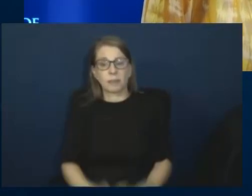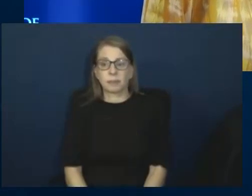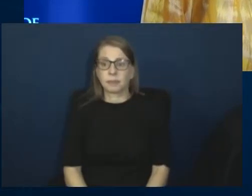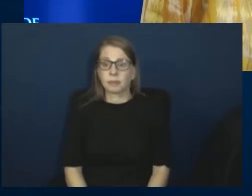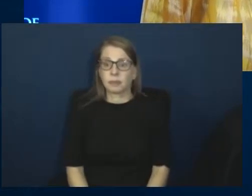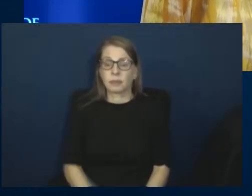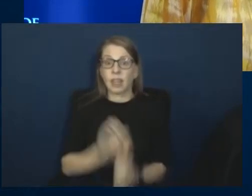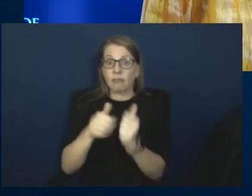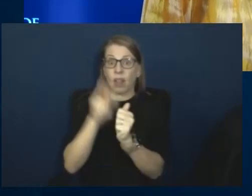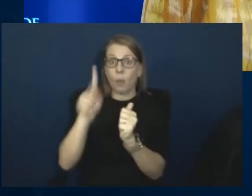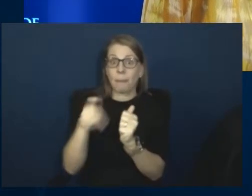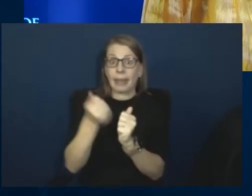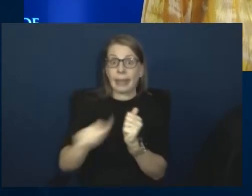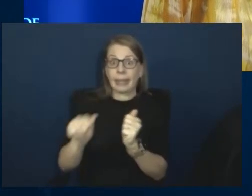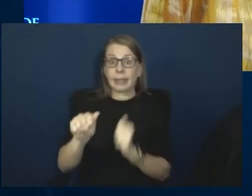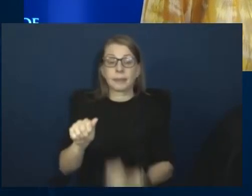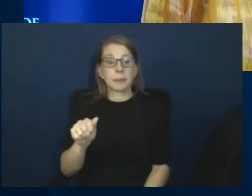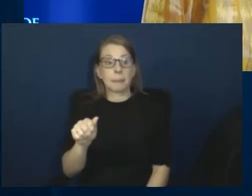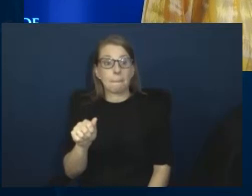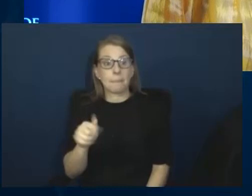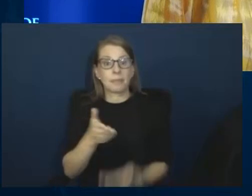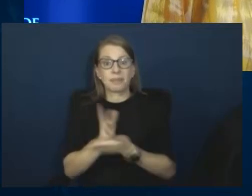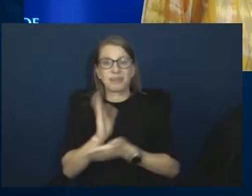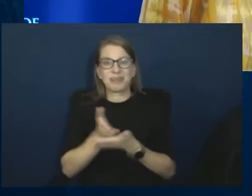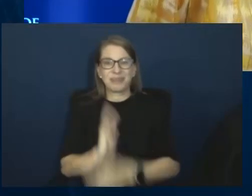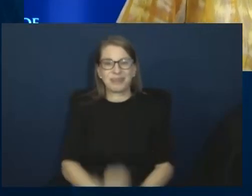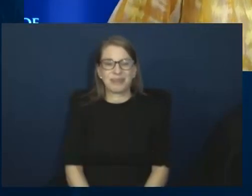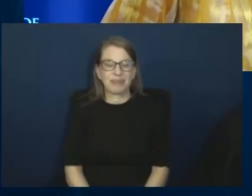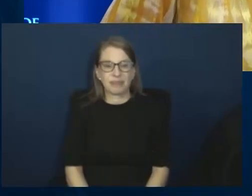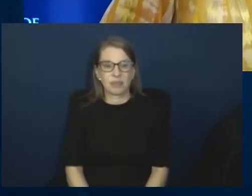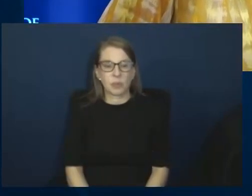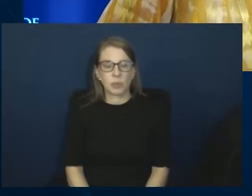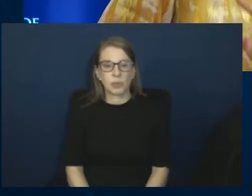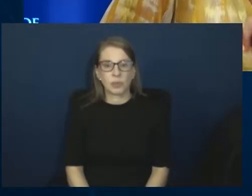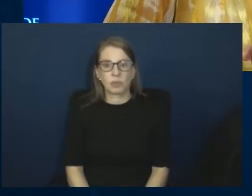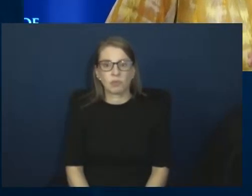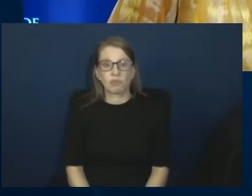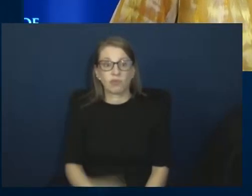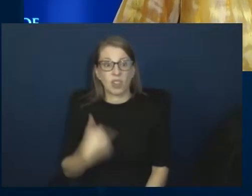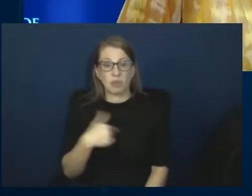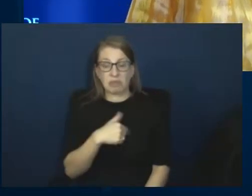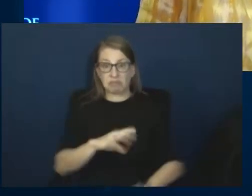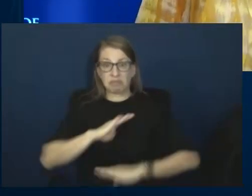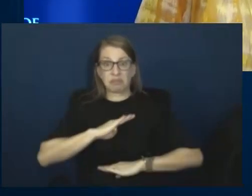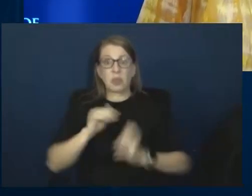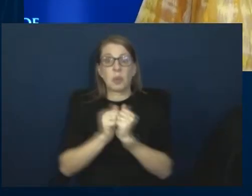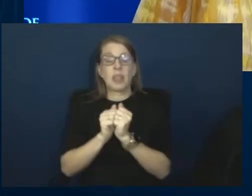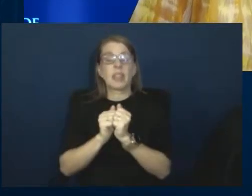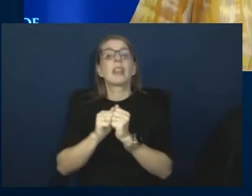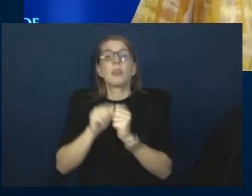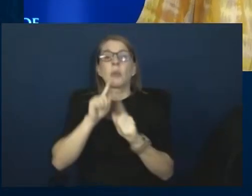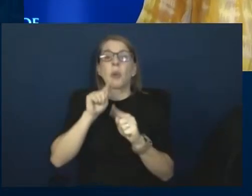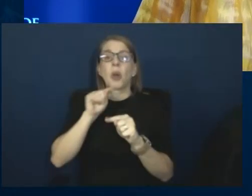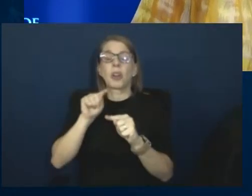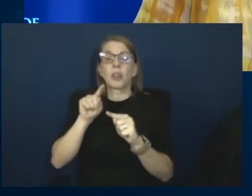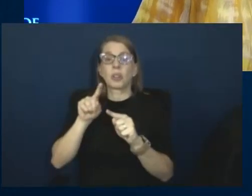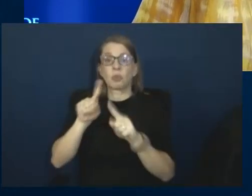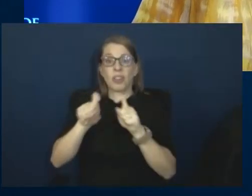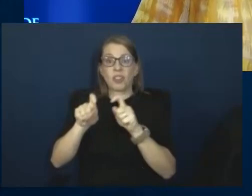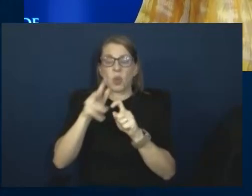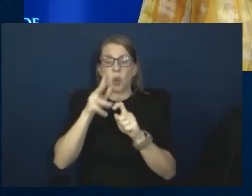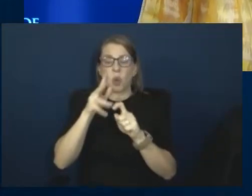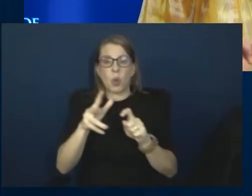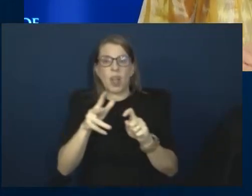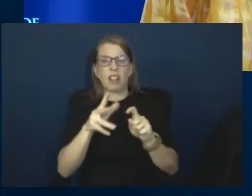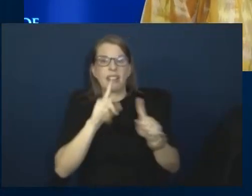No, thank you. All right. All right, we are good with reporter questions. We're going to get to your community questions here in just a few minutes, so start sending those in. I